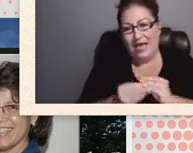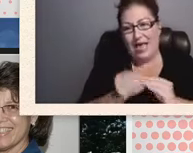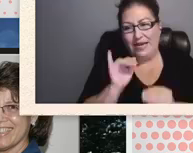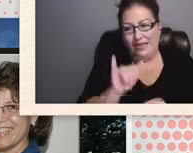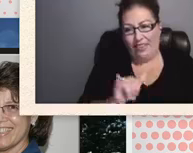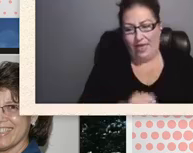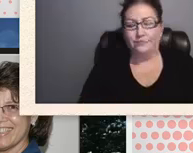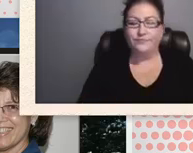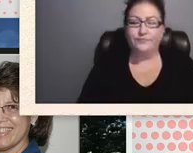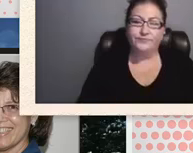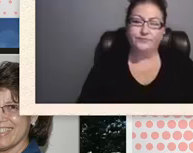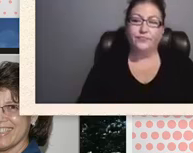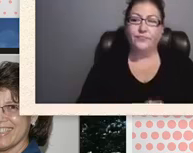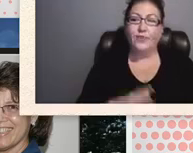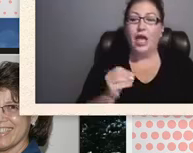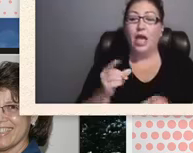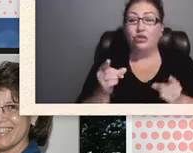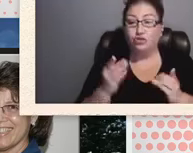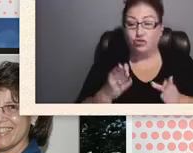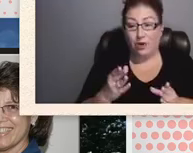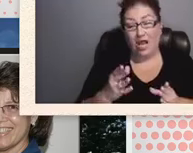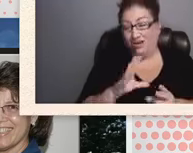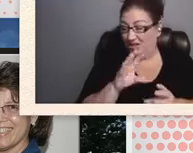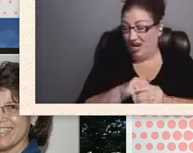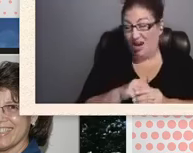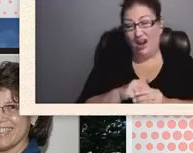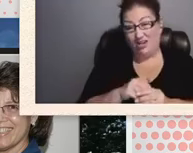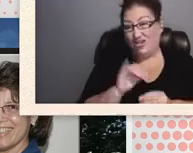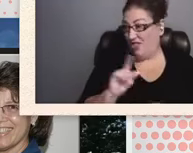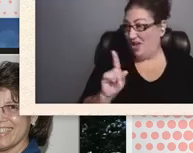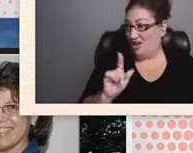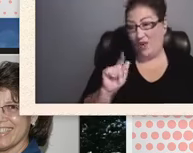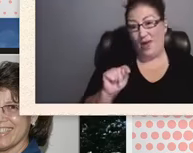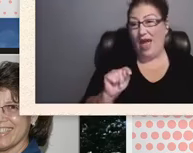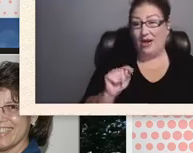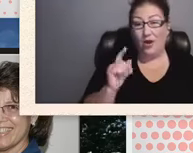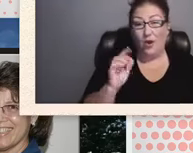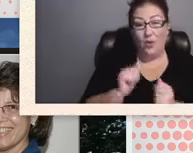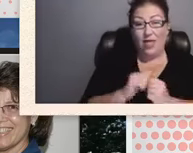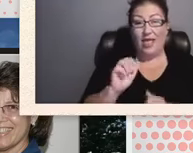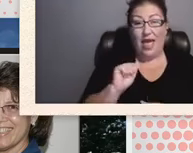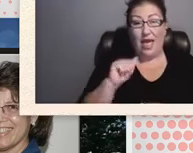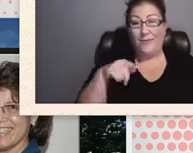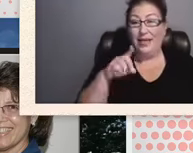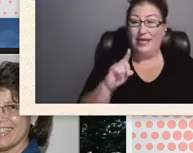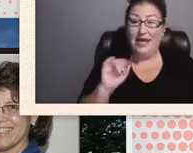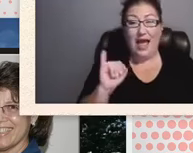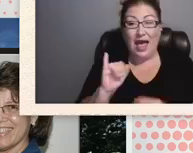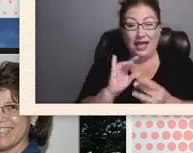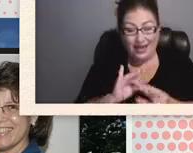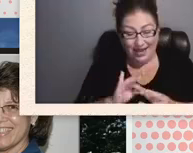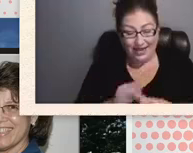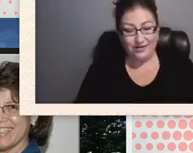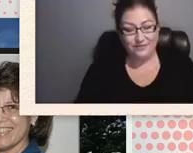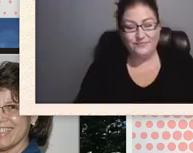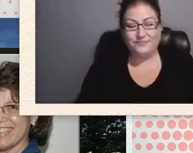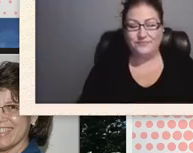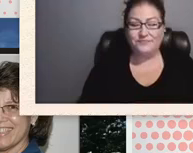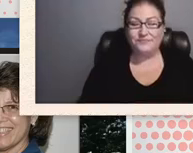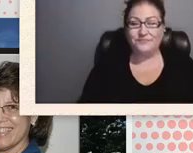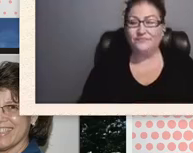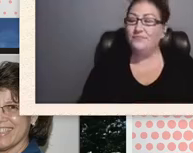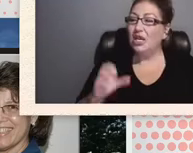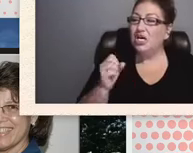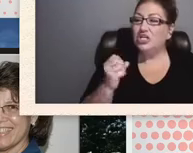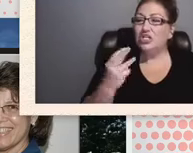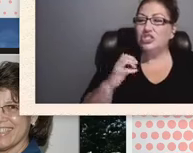And Director, in a nutshell, that's where we are with APD iConnect. Well, Sheila, just take